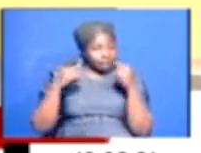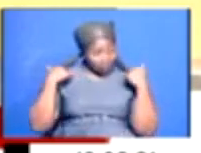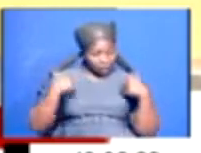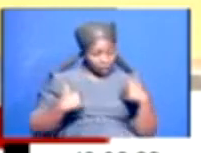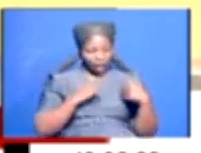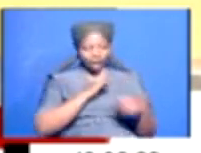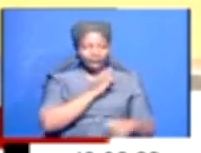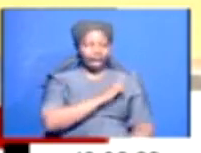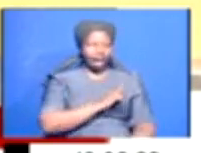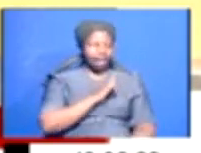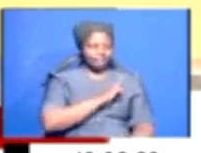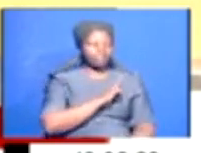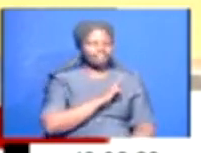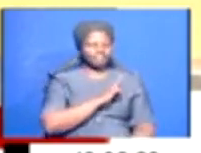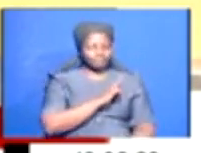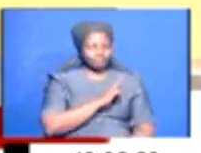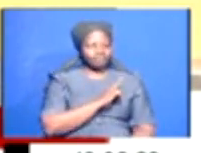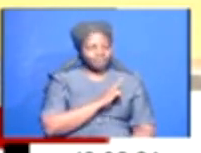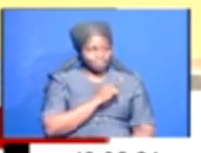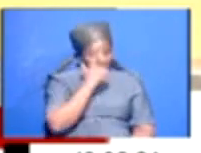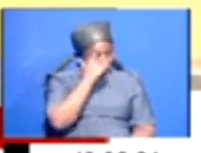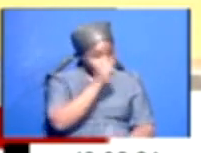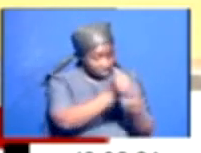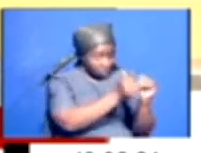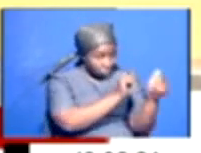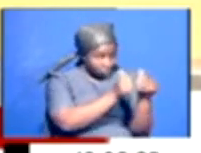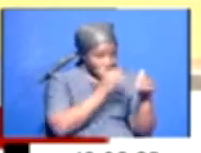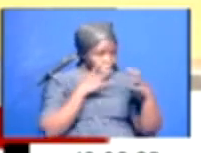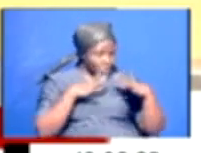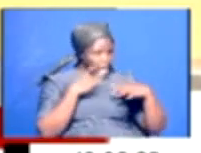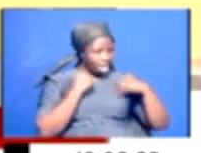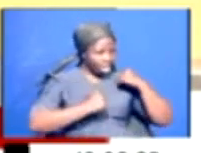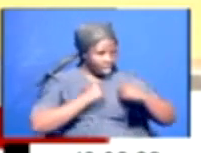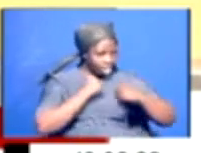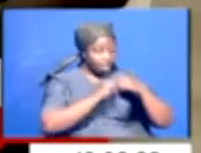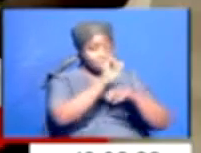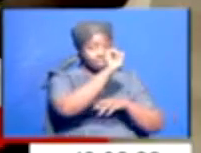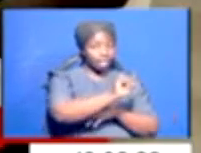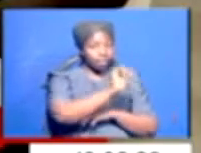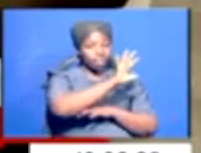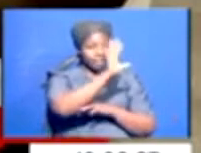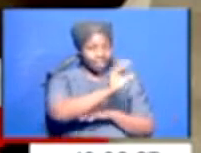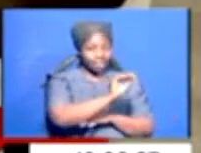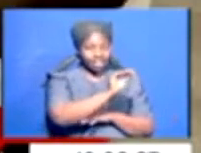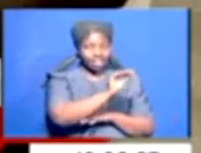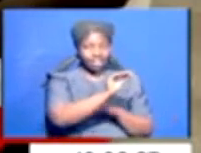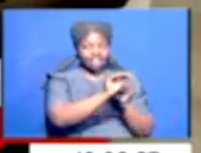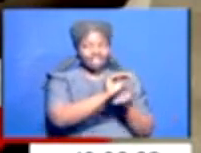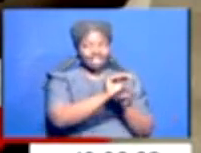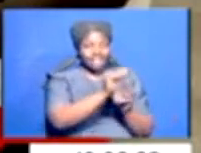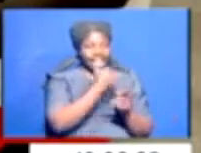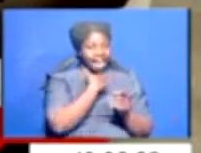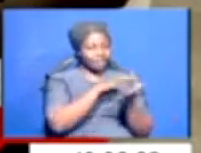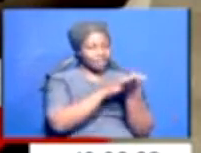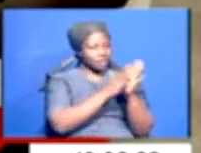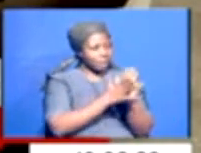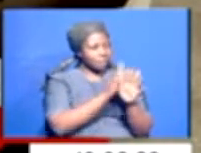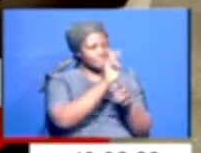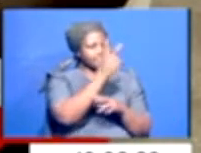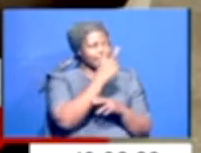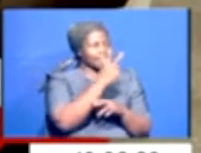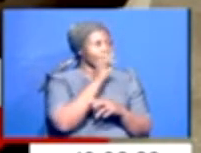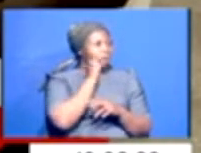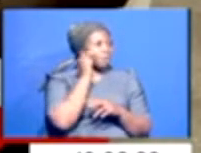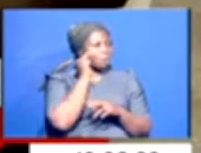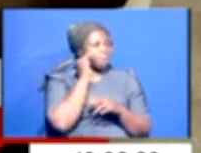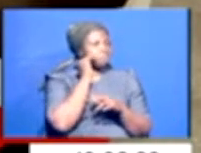Yeah. And for the athletes, South Africa basically has become, I mean, for you, South Africa has become a second home under the GAPS program. And Nelly, I'll